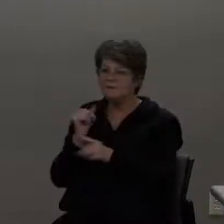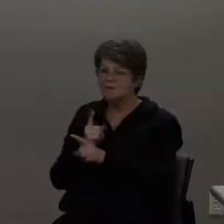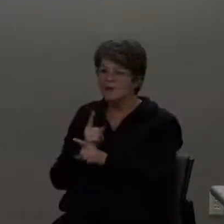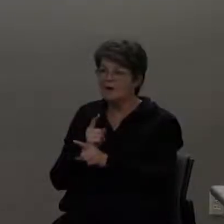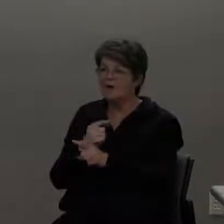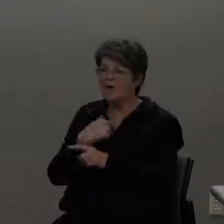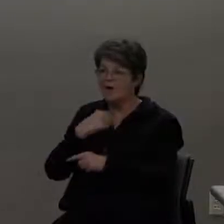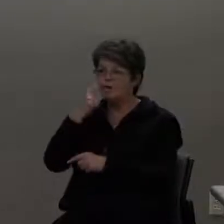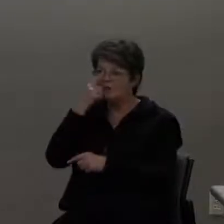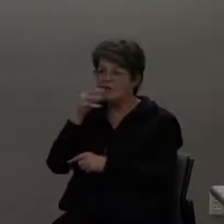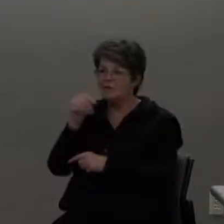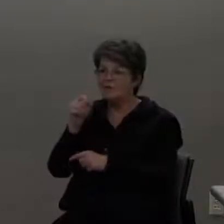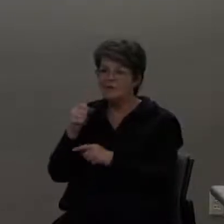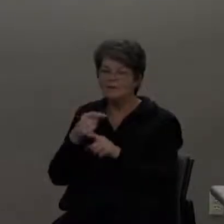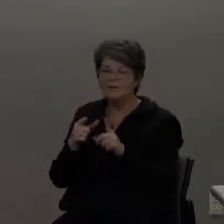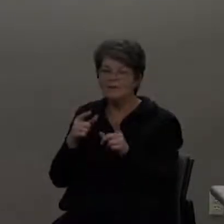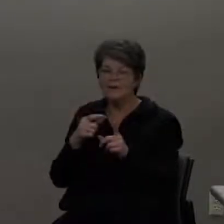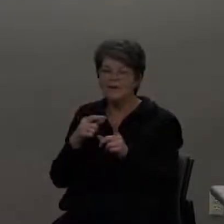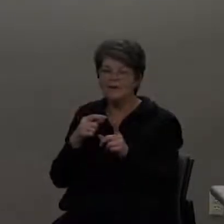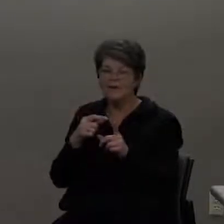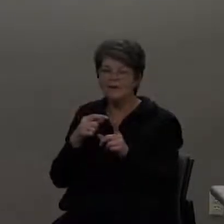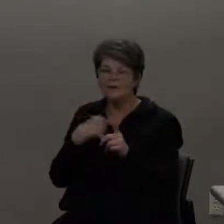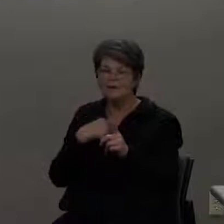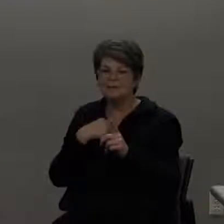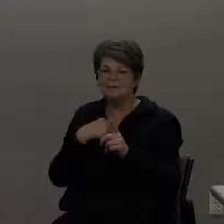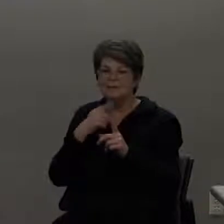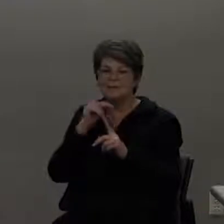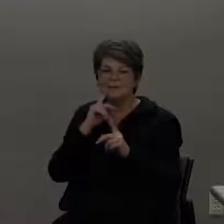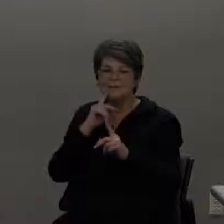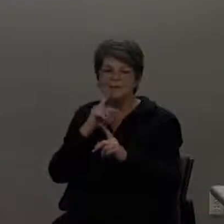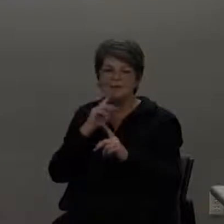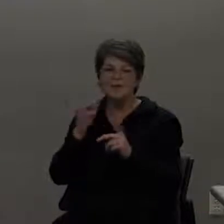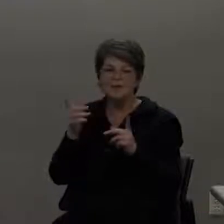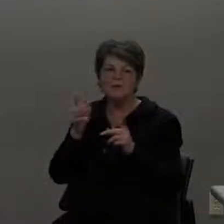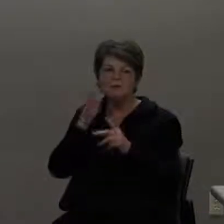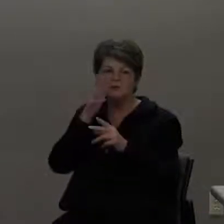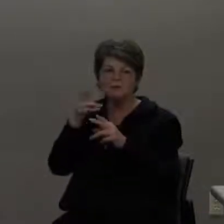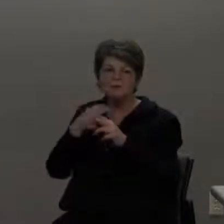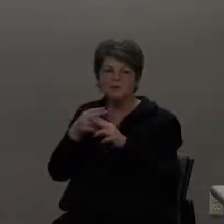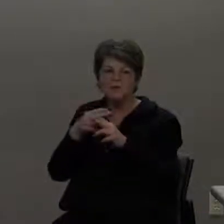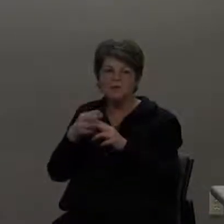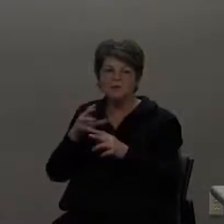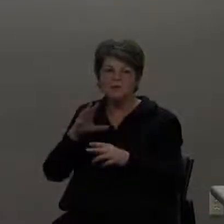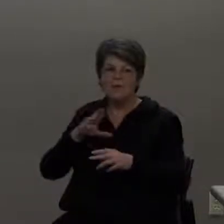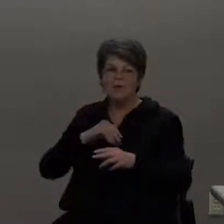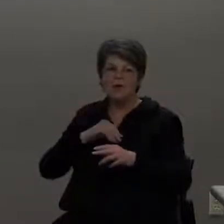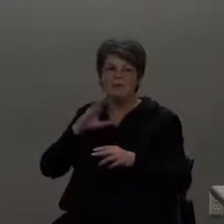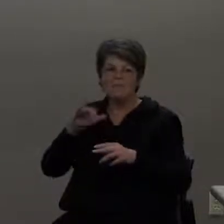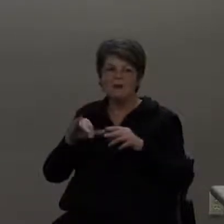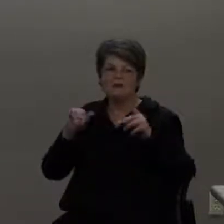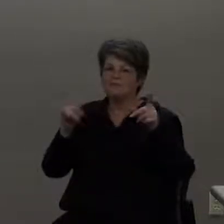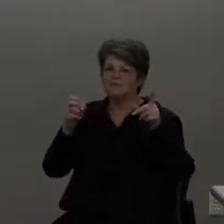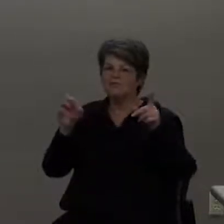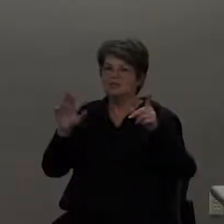it was, but then I was fearing saying that out loud and people going, oh. Soon to be owned by Jerry Howe.